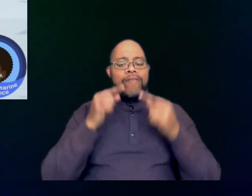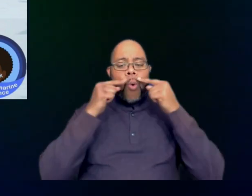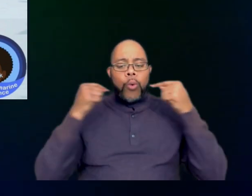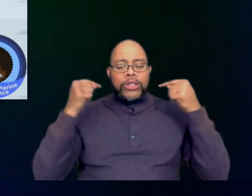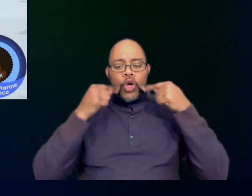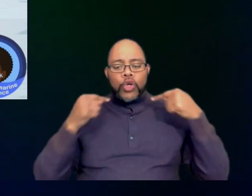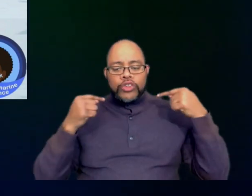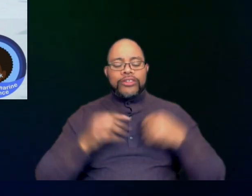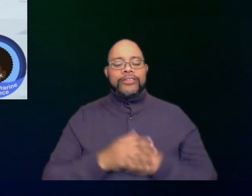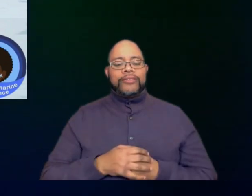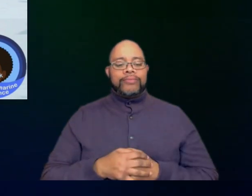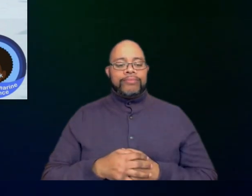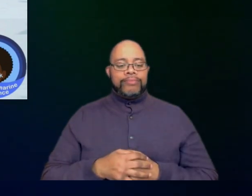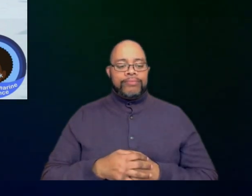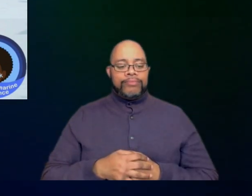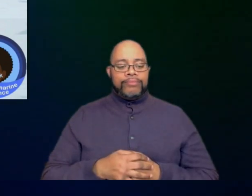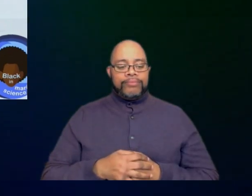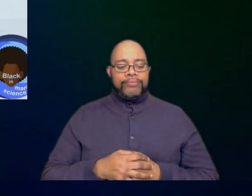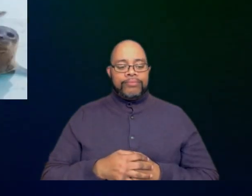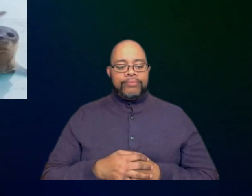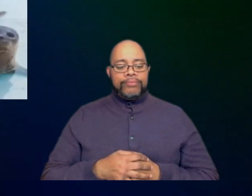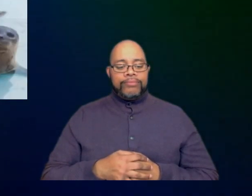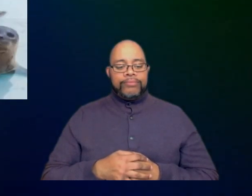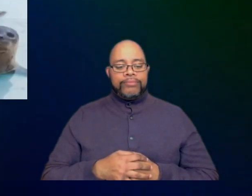have whiskers in the front of their faces.